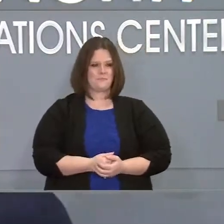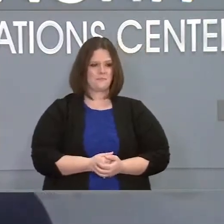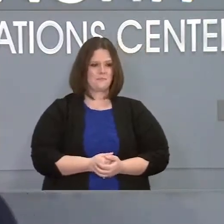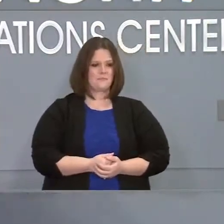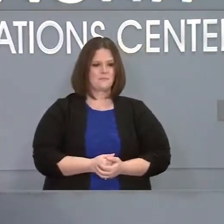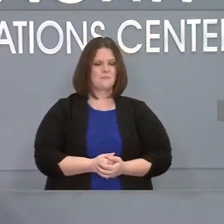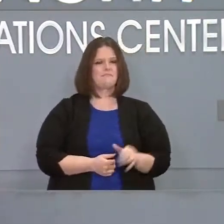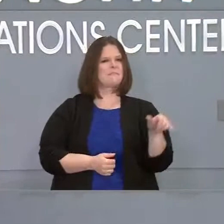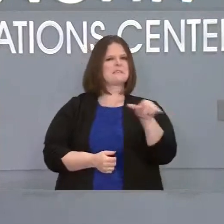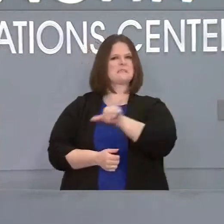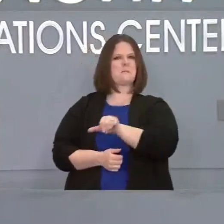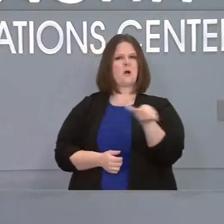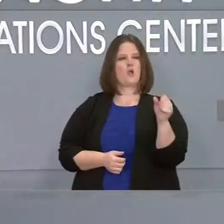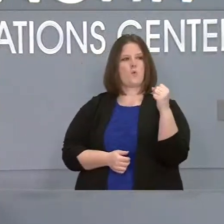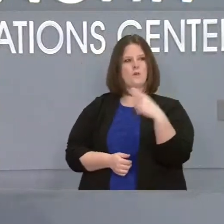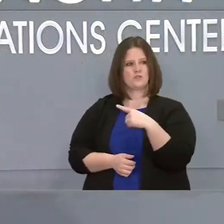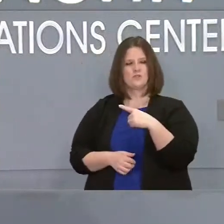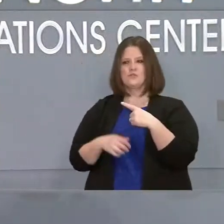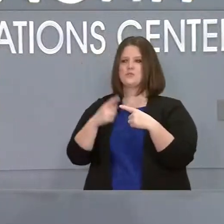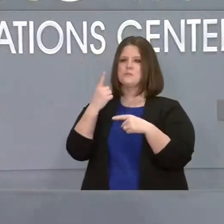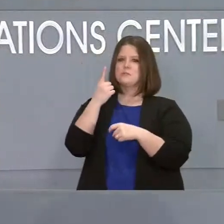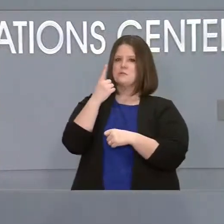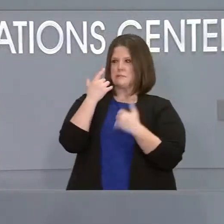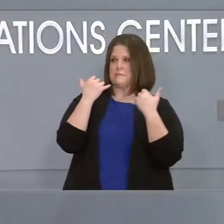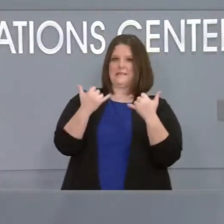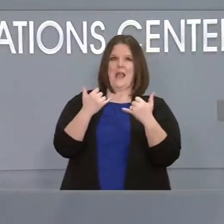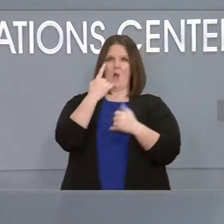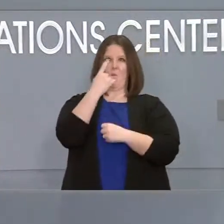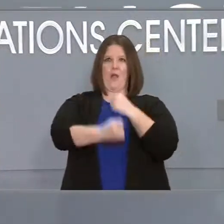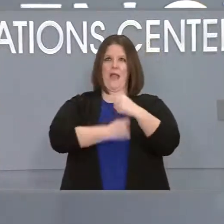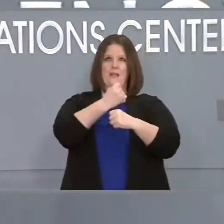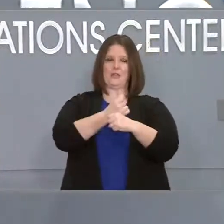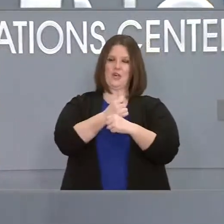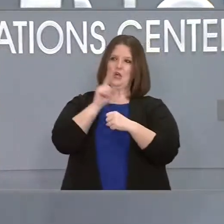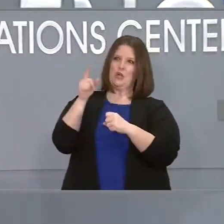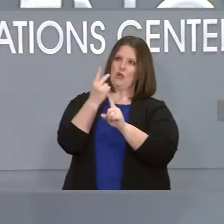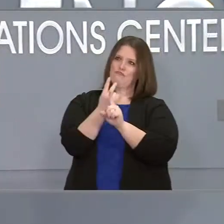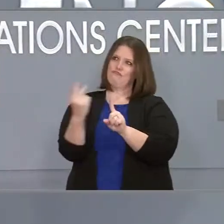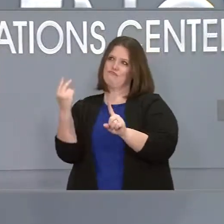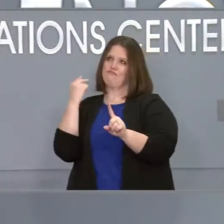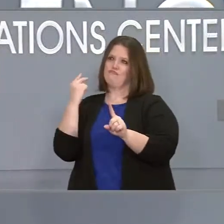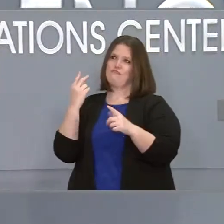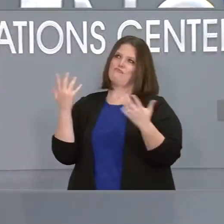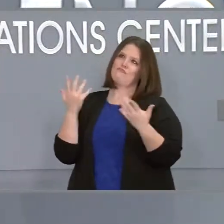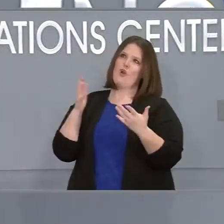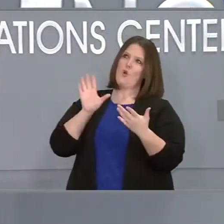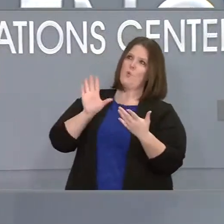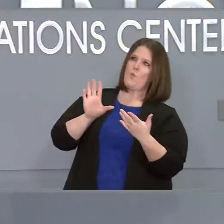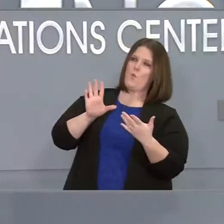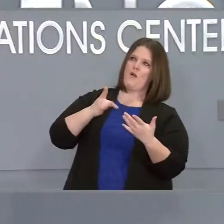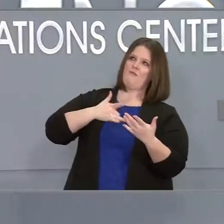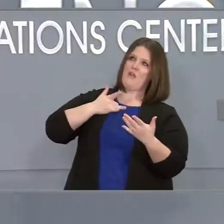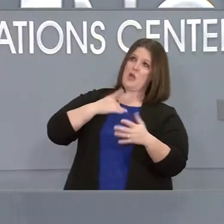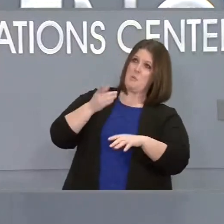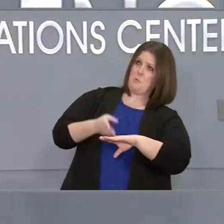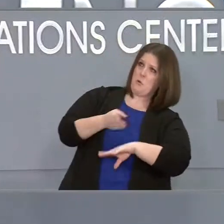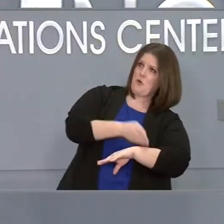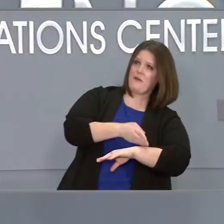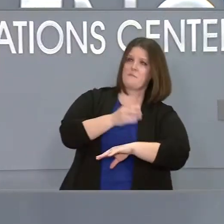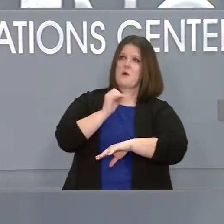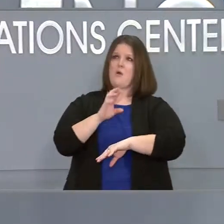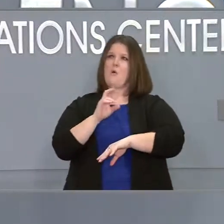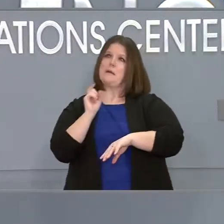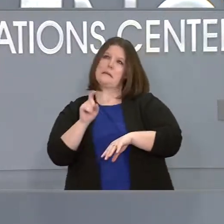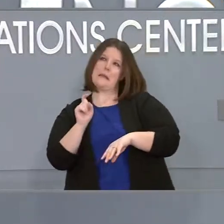First, the same question I asked Governor Cooper a year in. Anything you'd take back or reflect on?